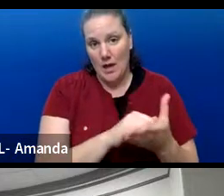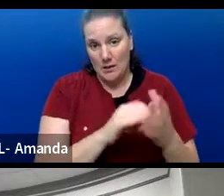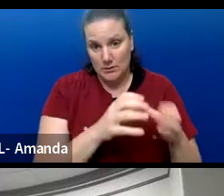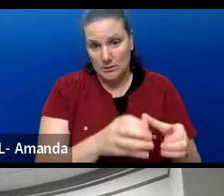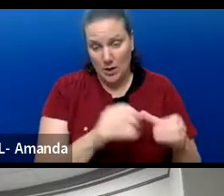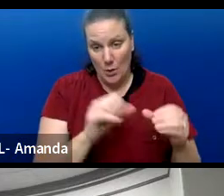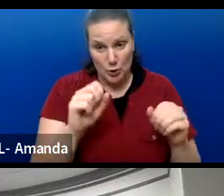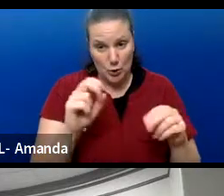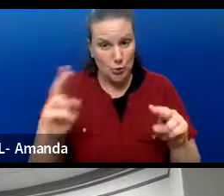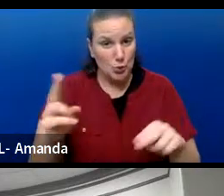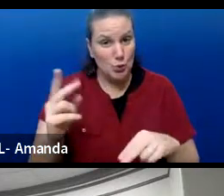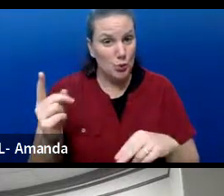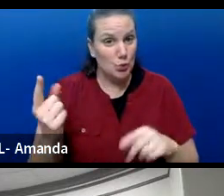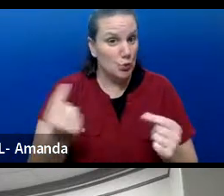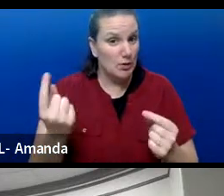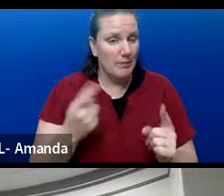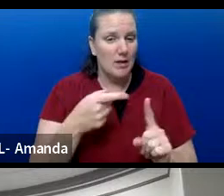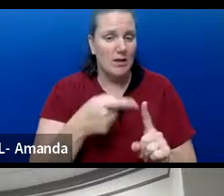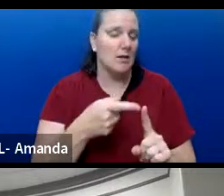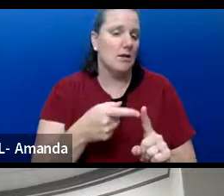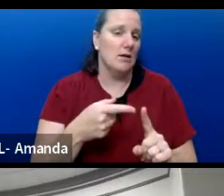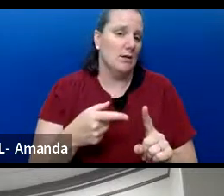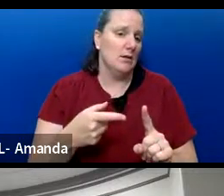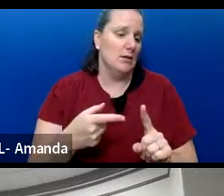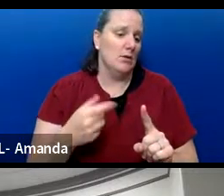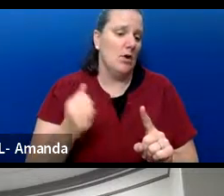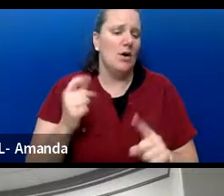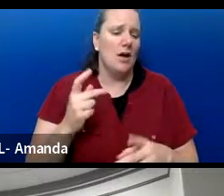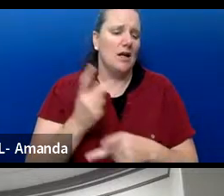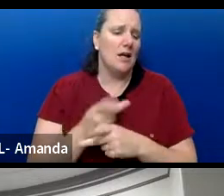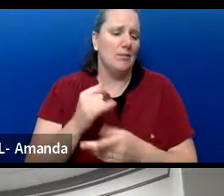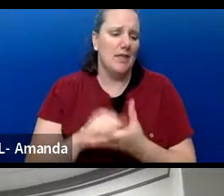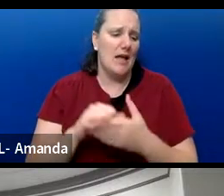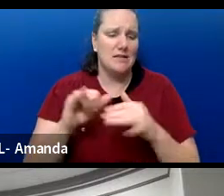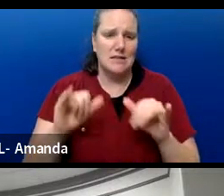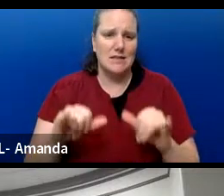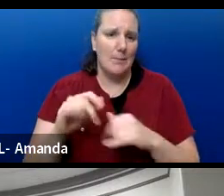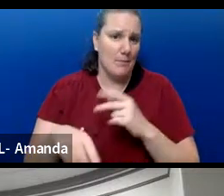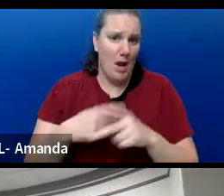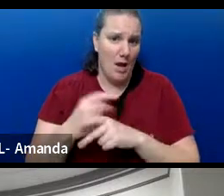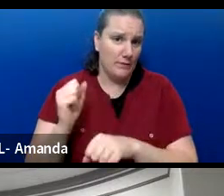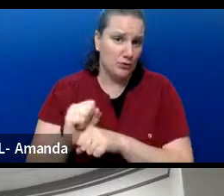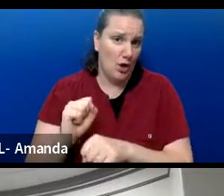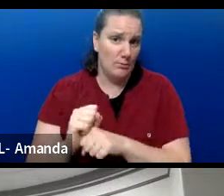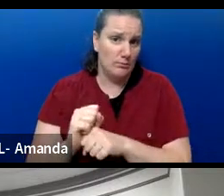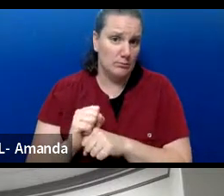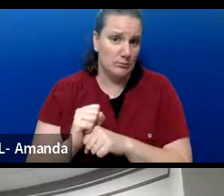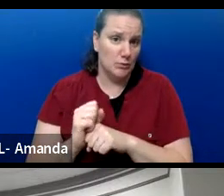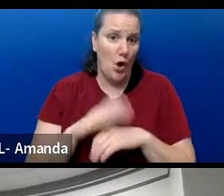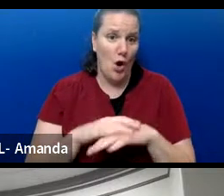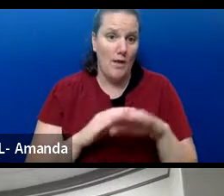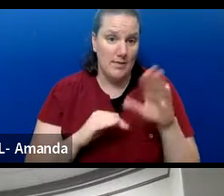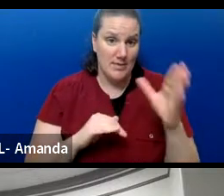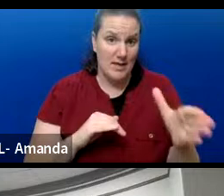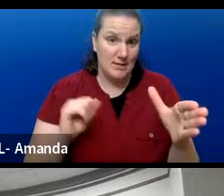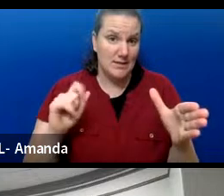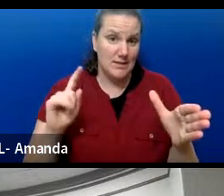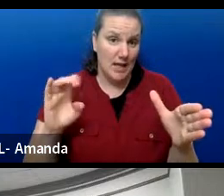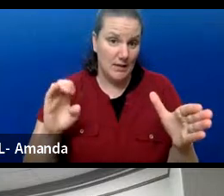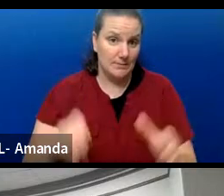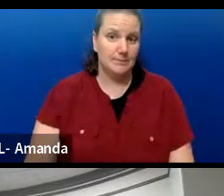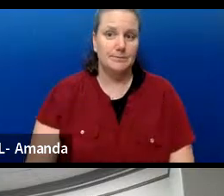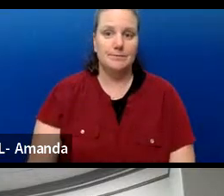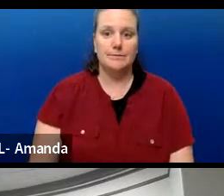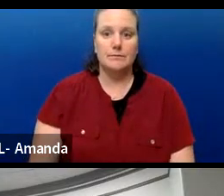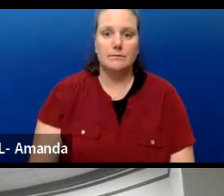something that kind of says, okay, let's keep these same types of jobs on this site? Give me